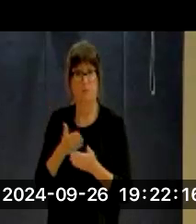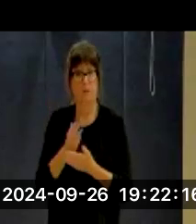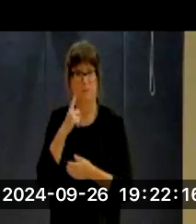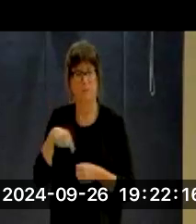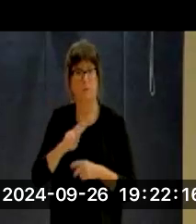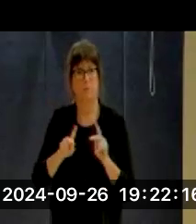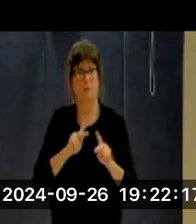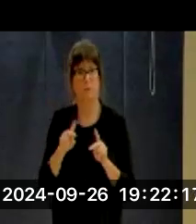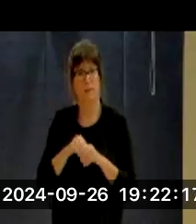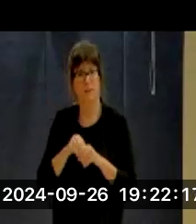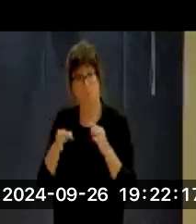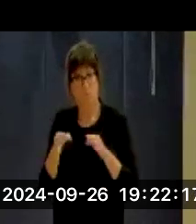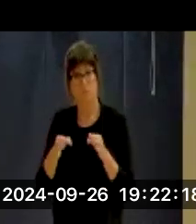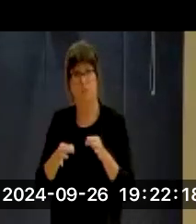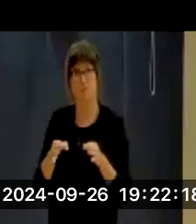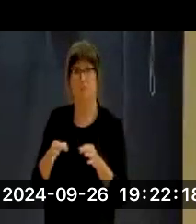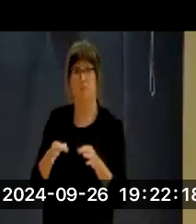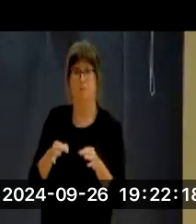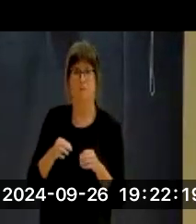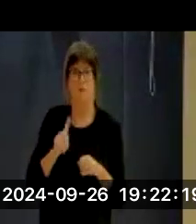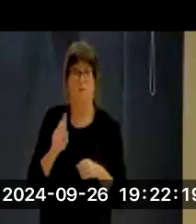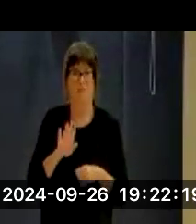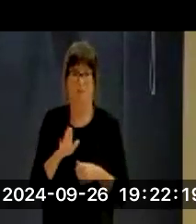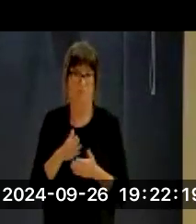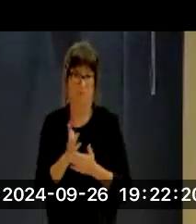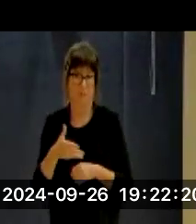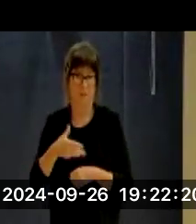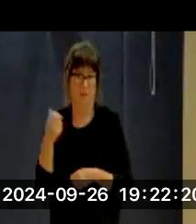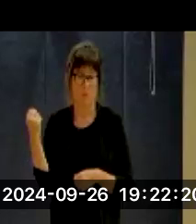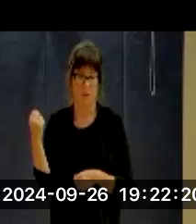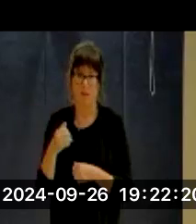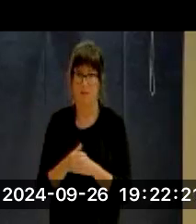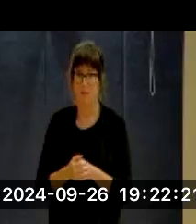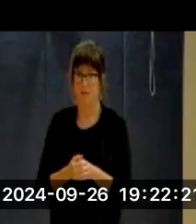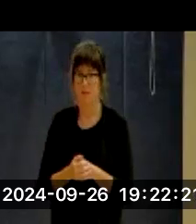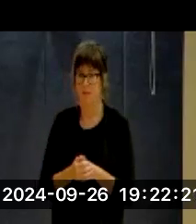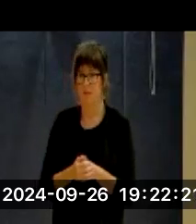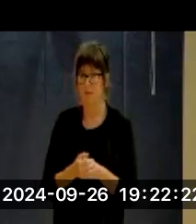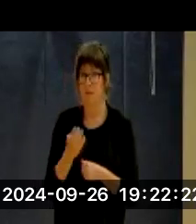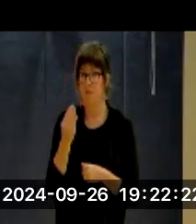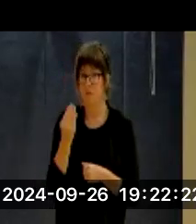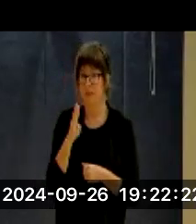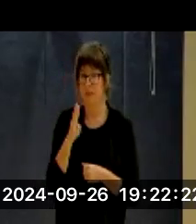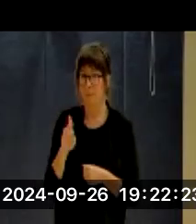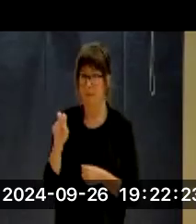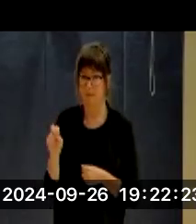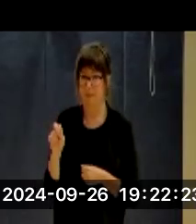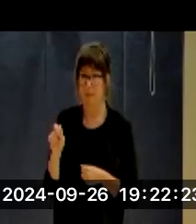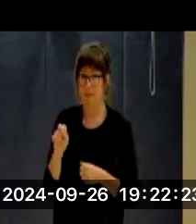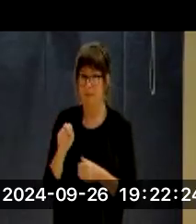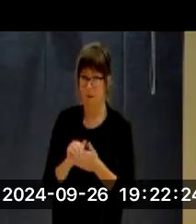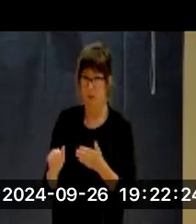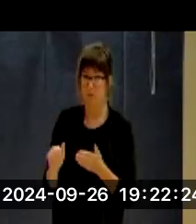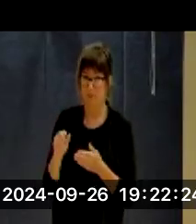the courtrooms where their rights are taken away. The $14 billion that the state spent on